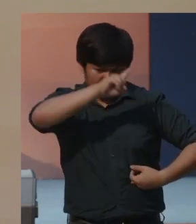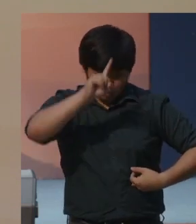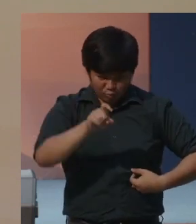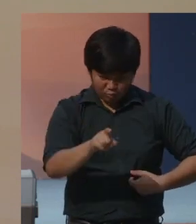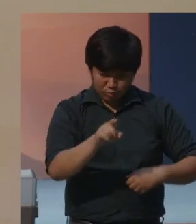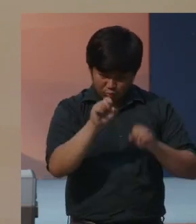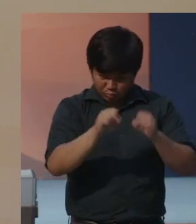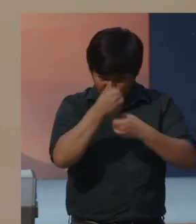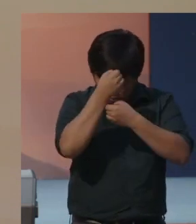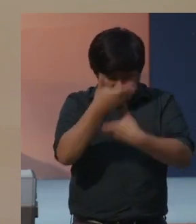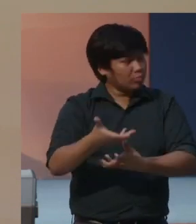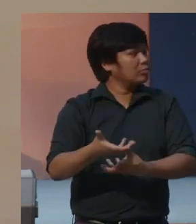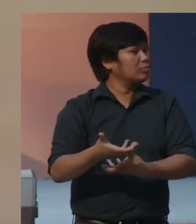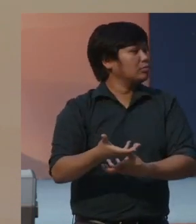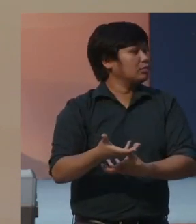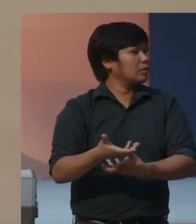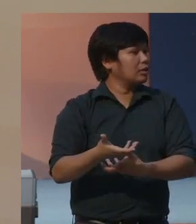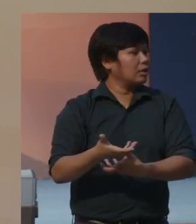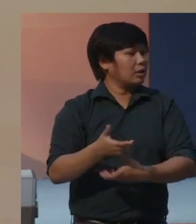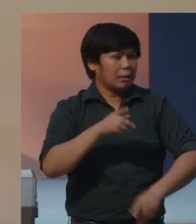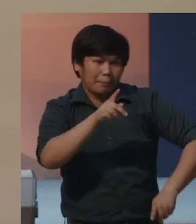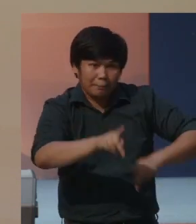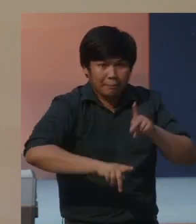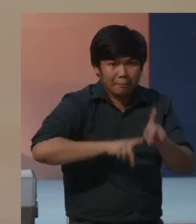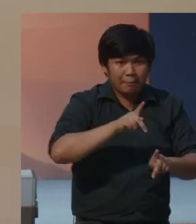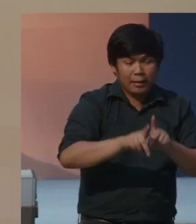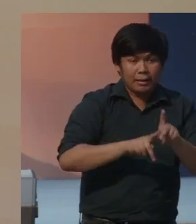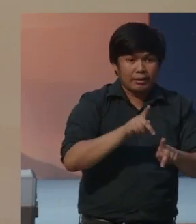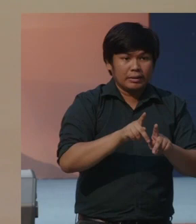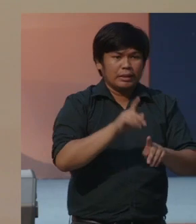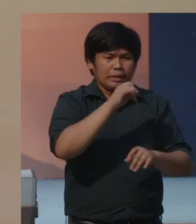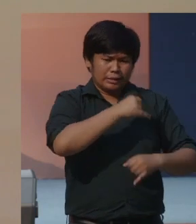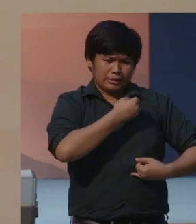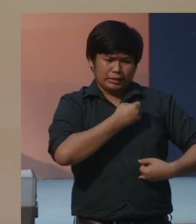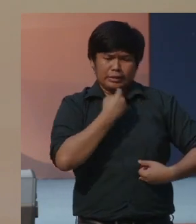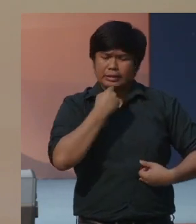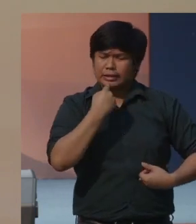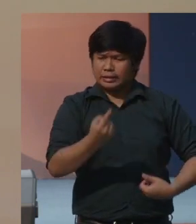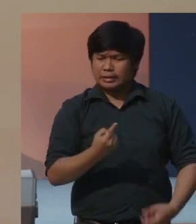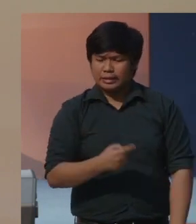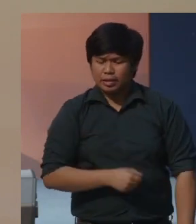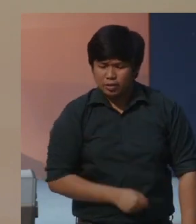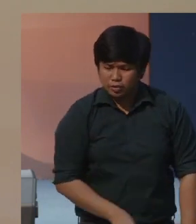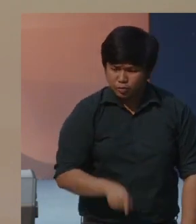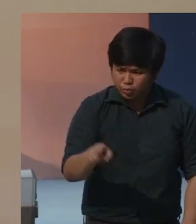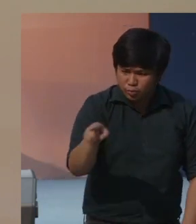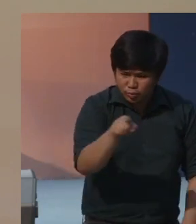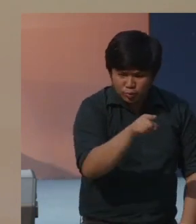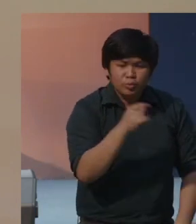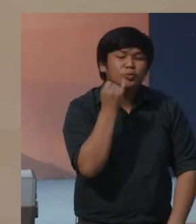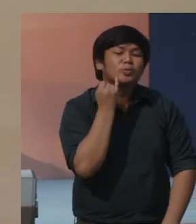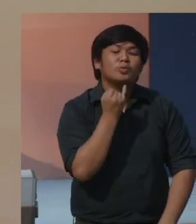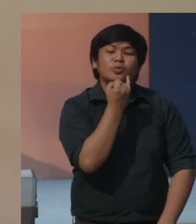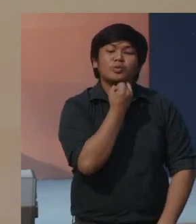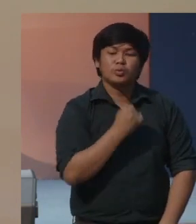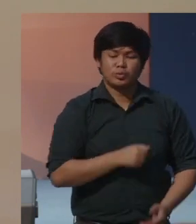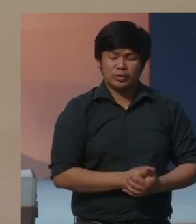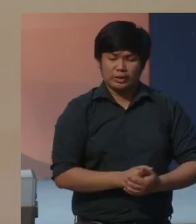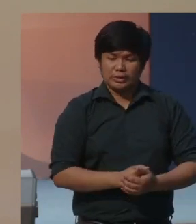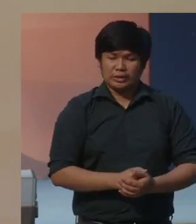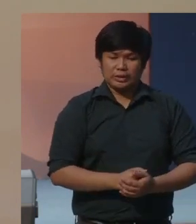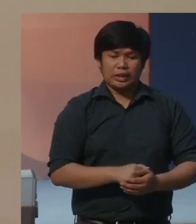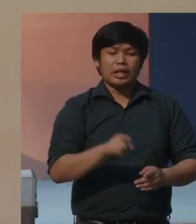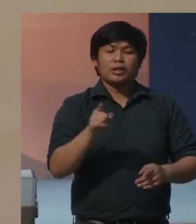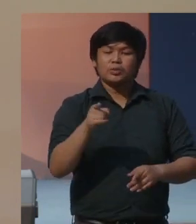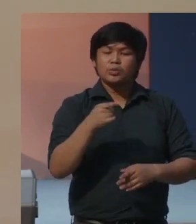Joshua, at sa mga tao itong ang iniutos ni Joshua sa kanila sa Joshua 1:11. "Pass through the midst of the camp and command